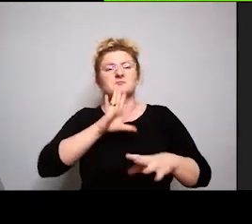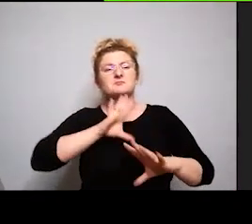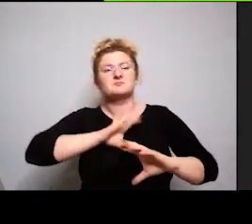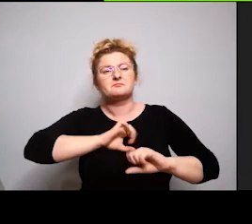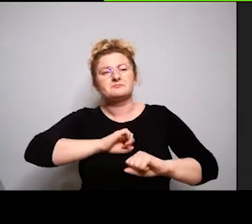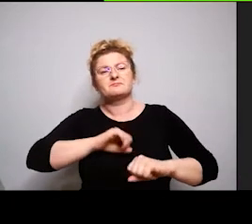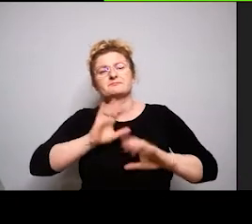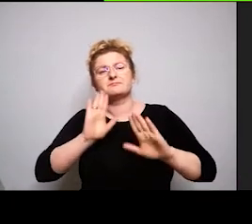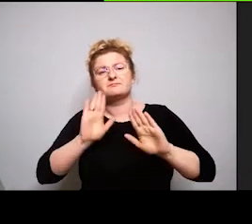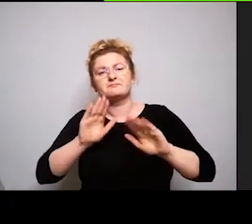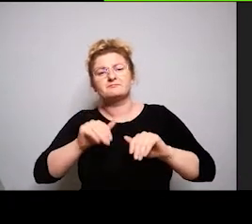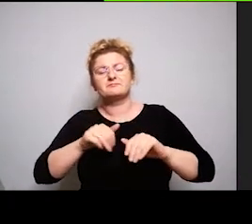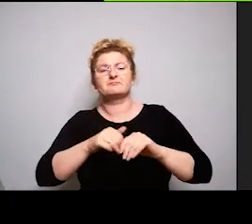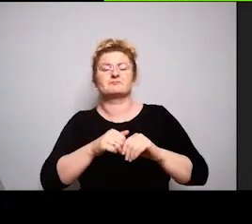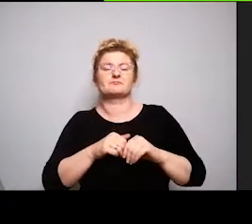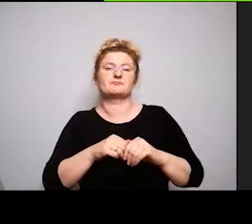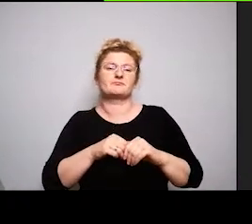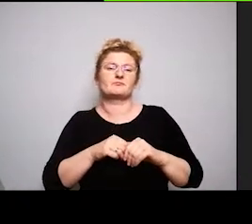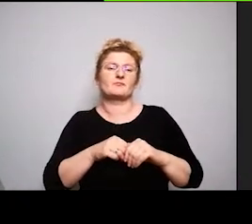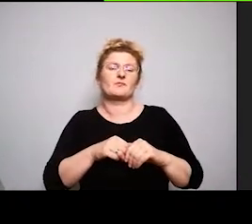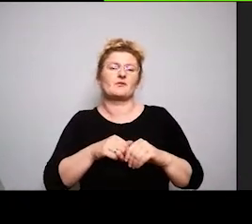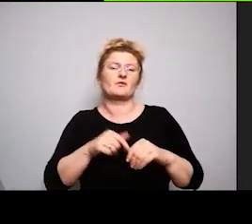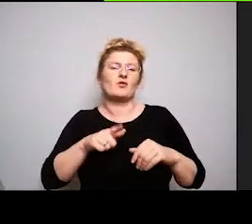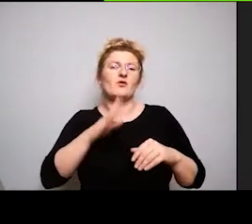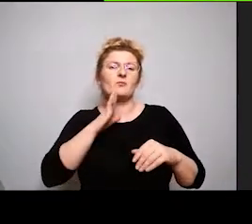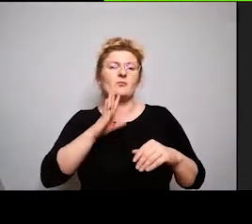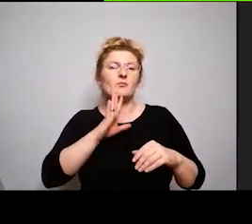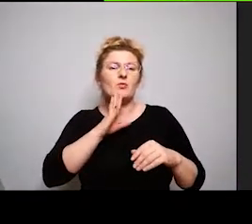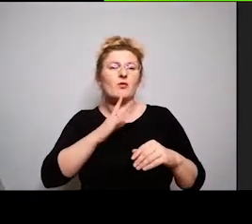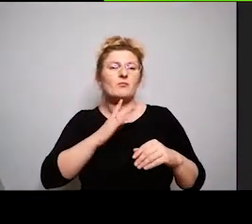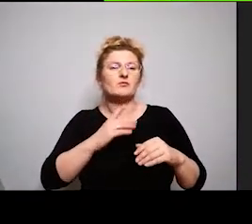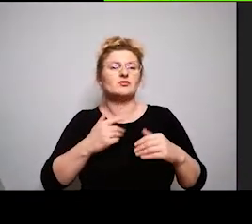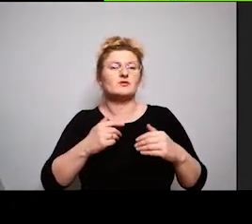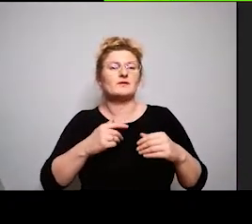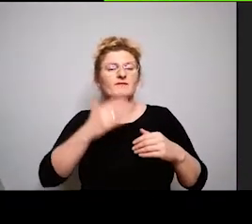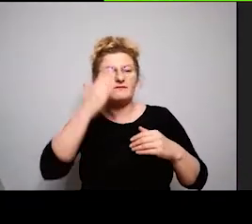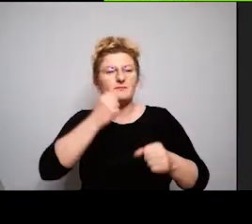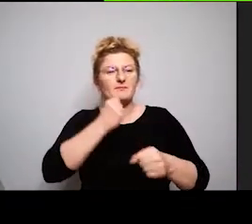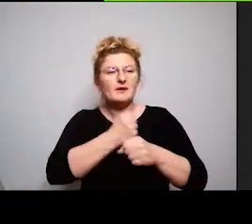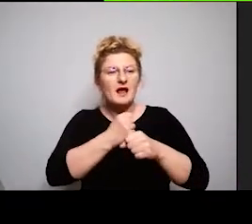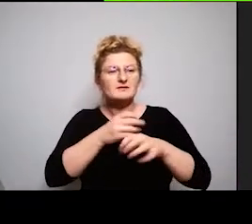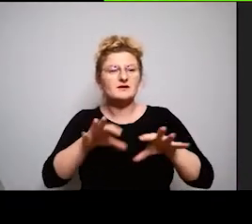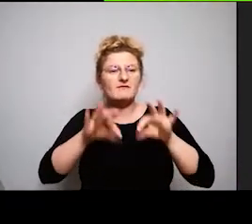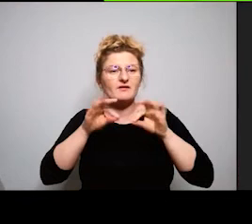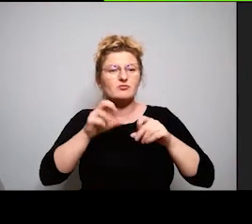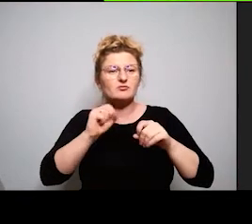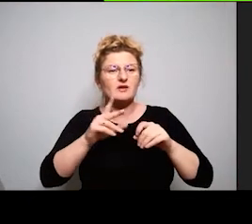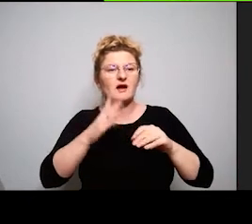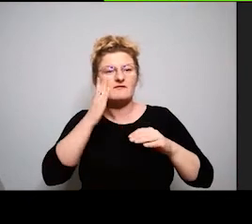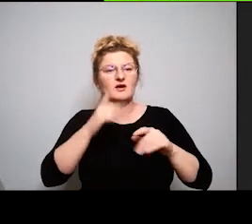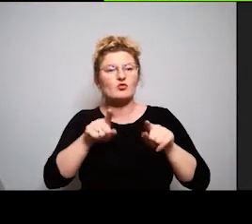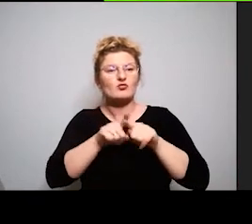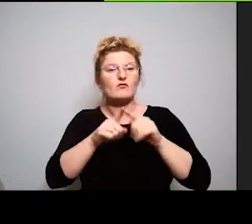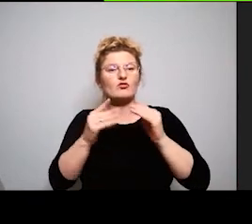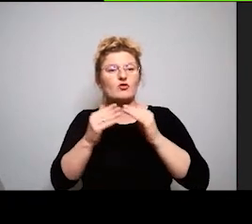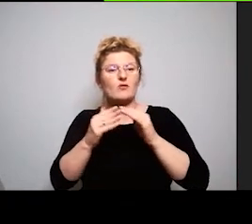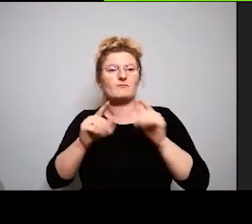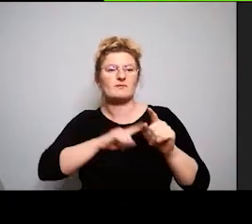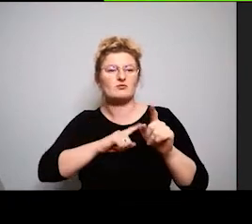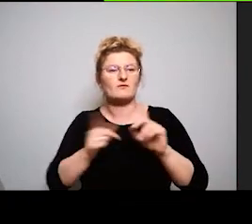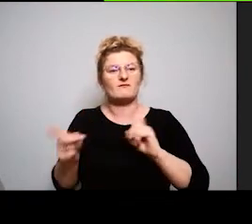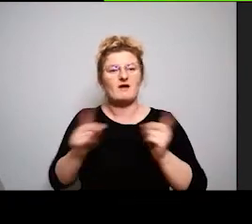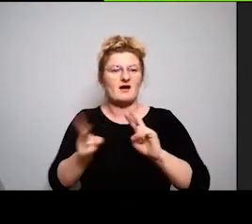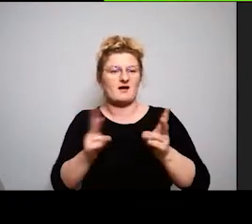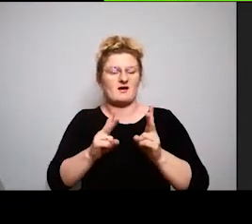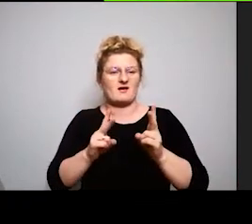because they are not given another option. But what if the policies would be made for men and women